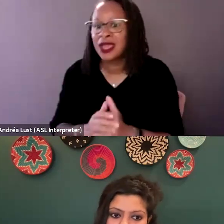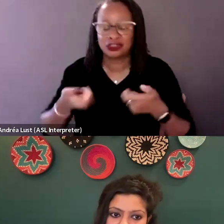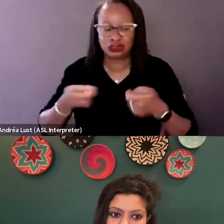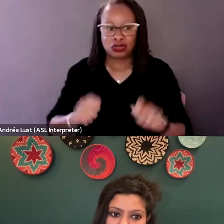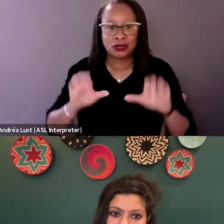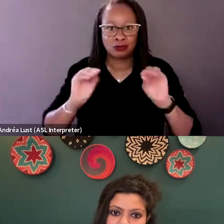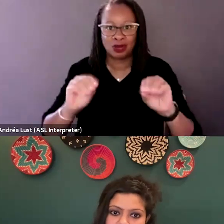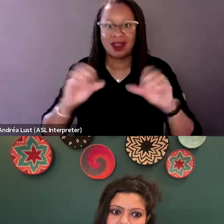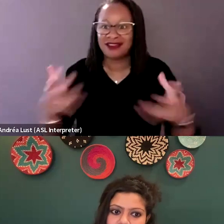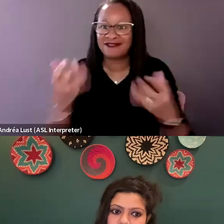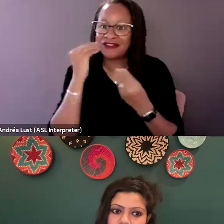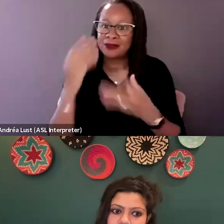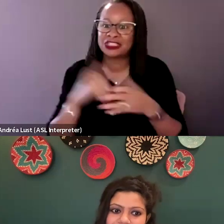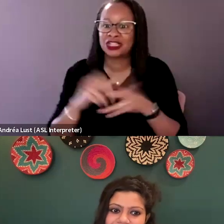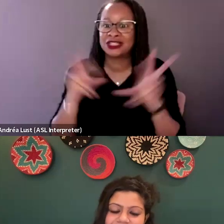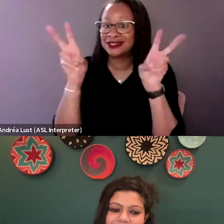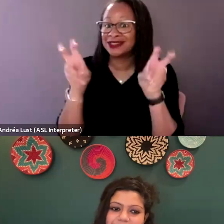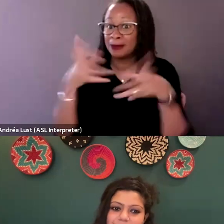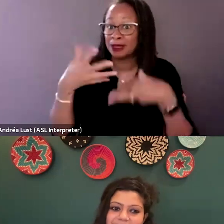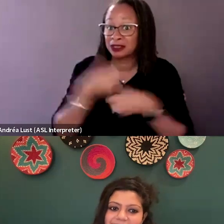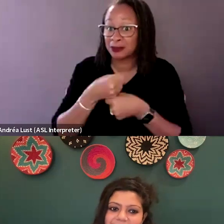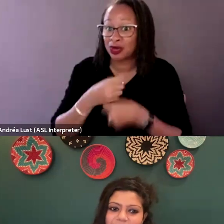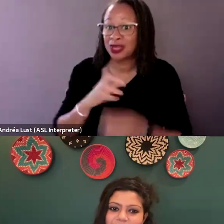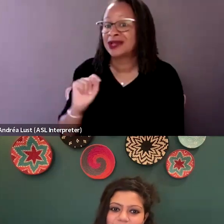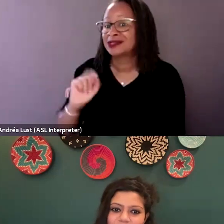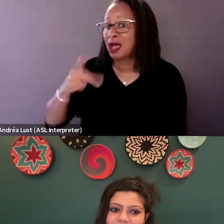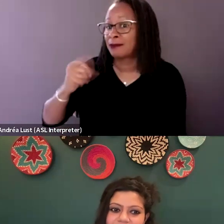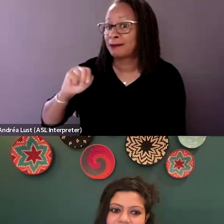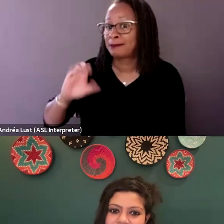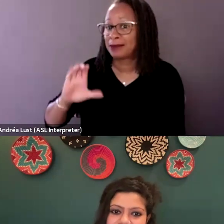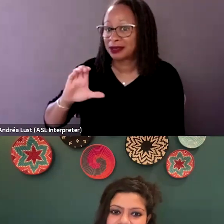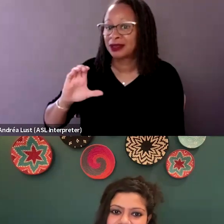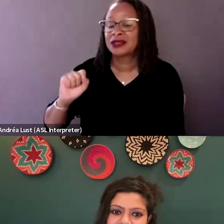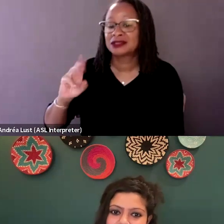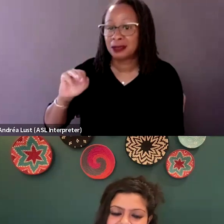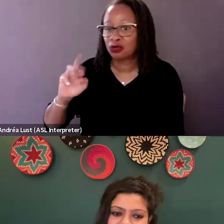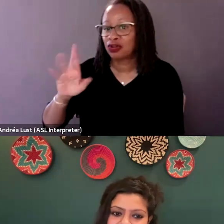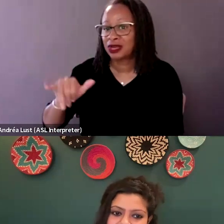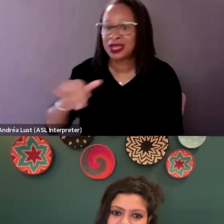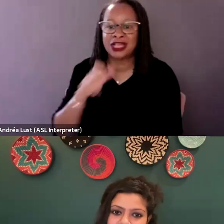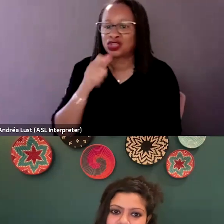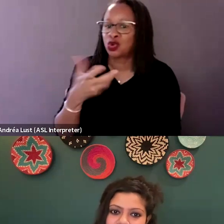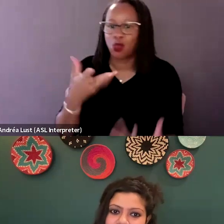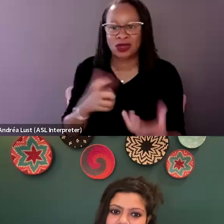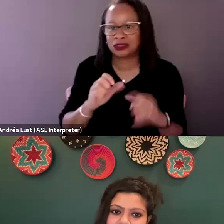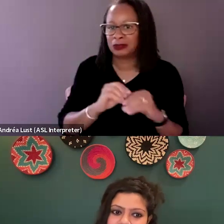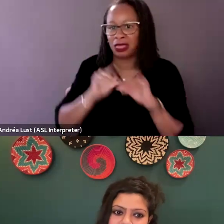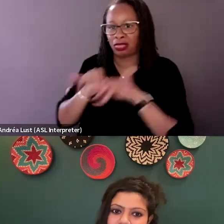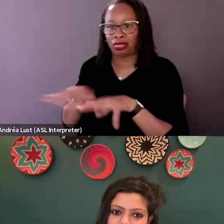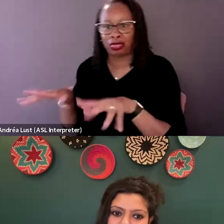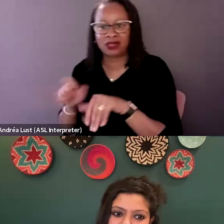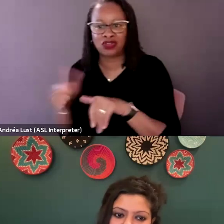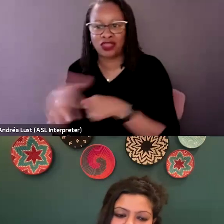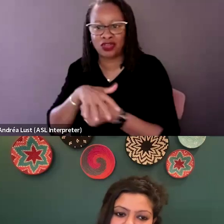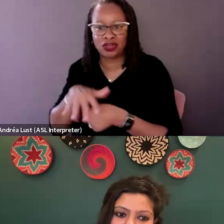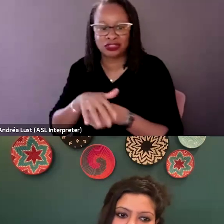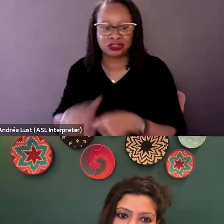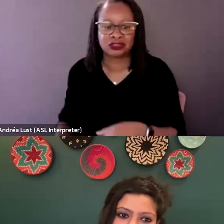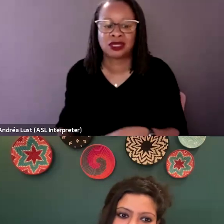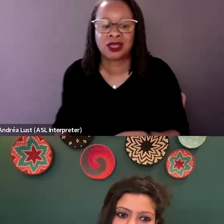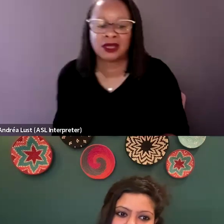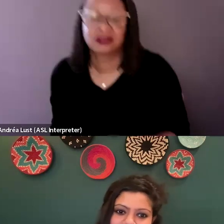tools, those access points. So that one thing gives me hope. But in terms of the actual ecosystem, I mean, Shaunak might have had